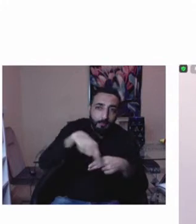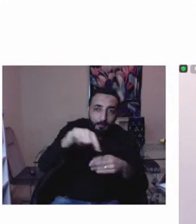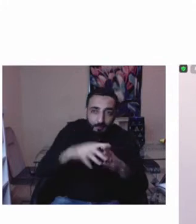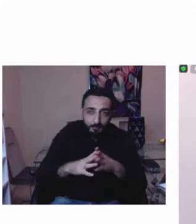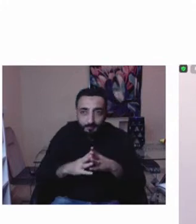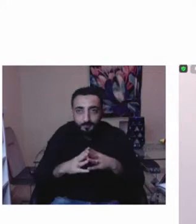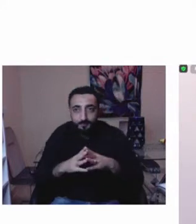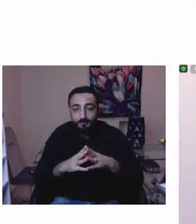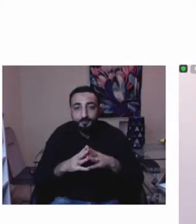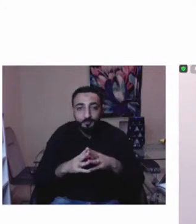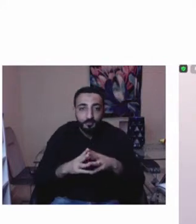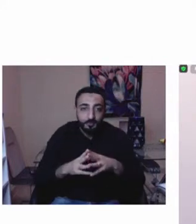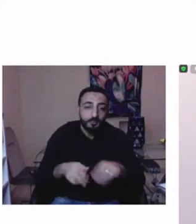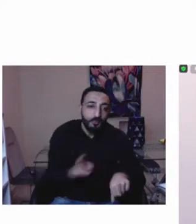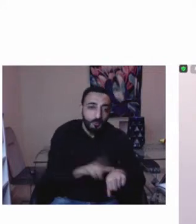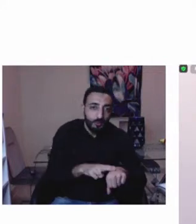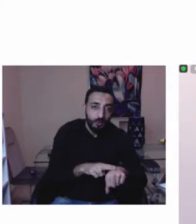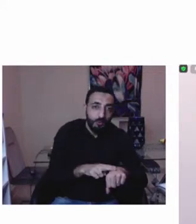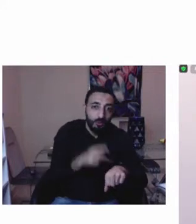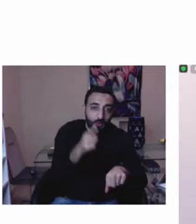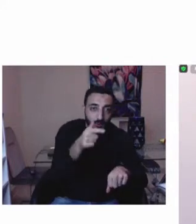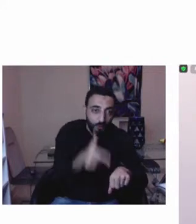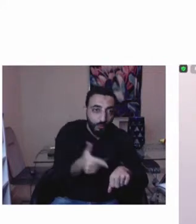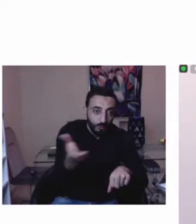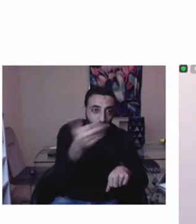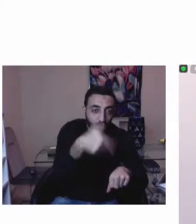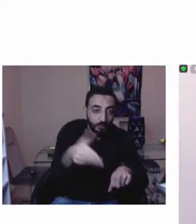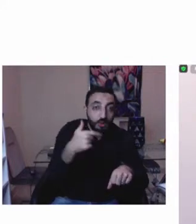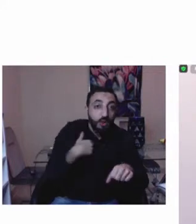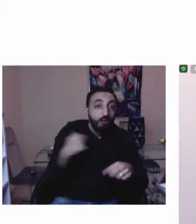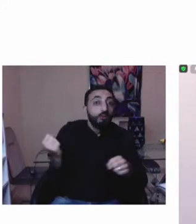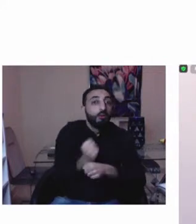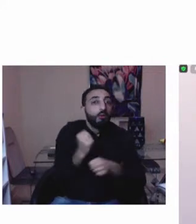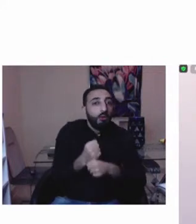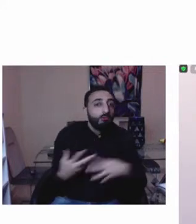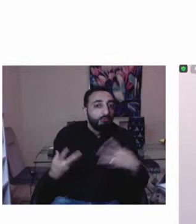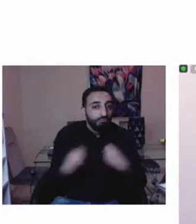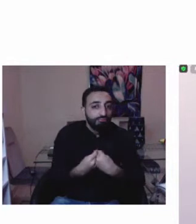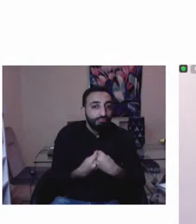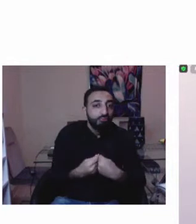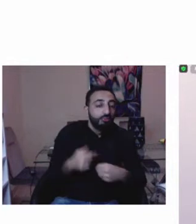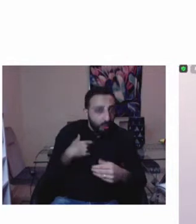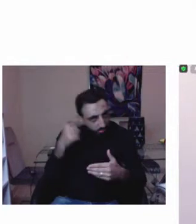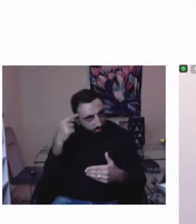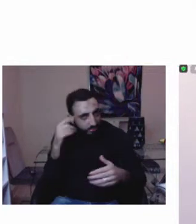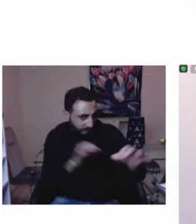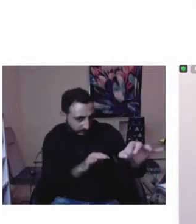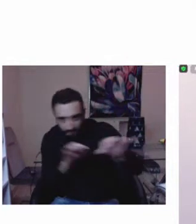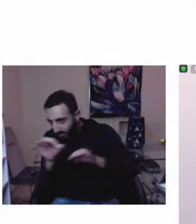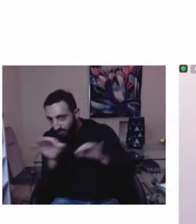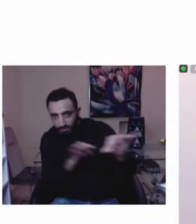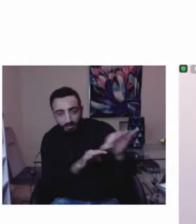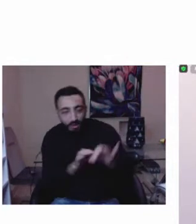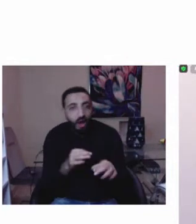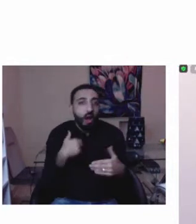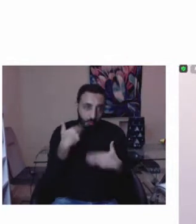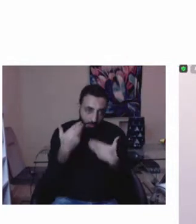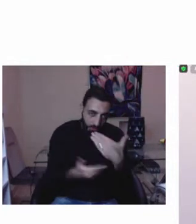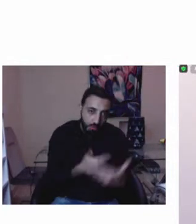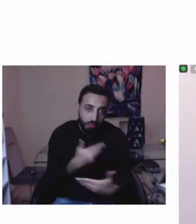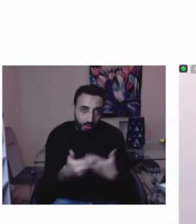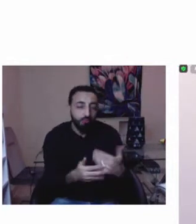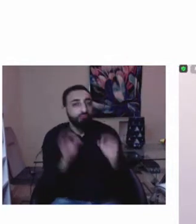coalition called Indian Coalition on Youth Peace and Security to create a stronger national youth peacebuilding